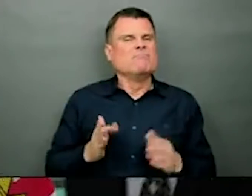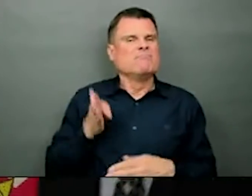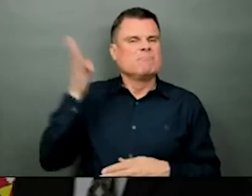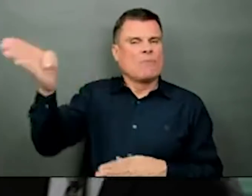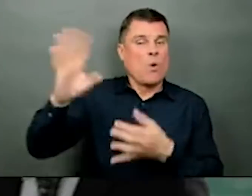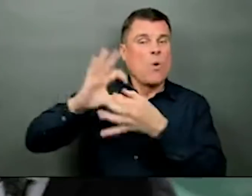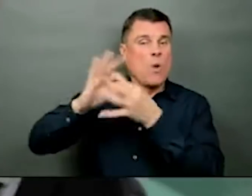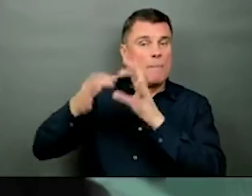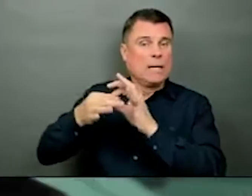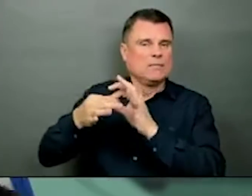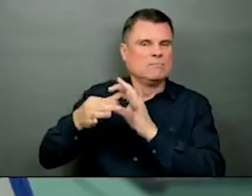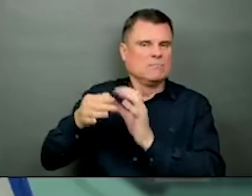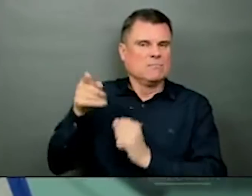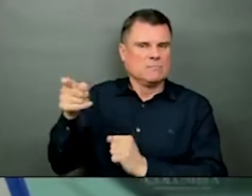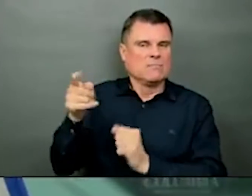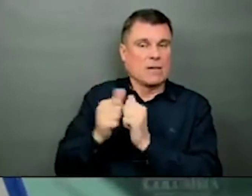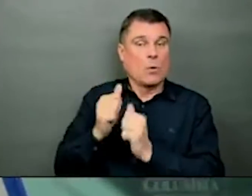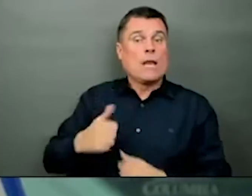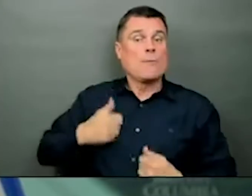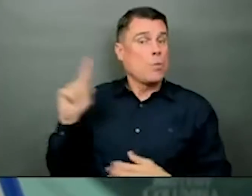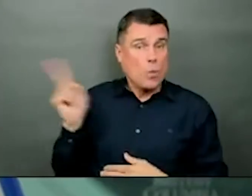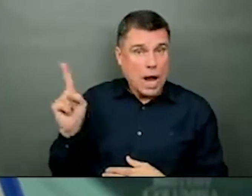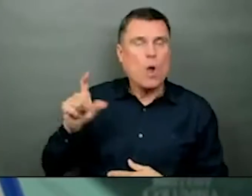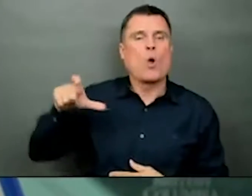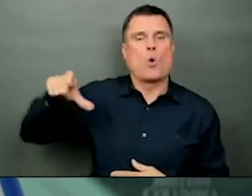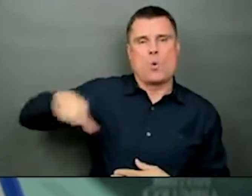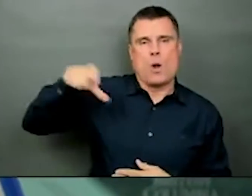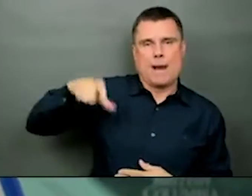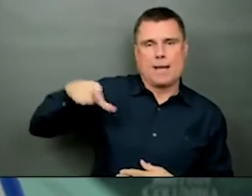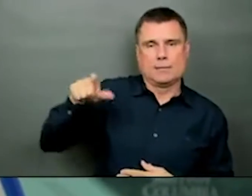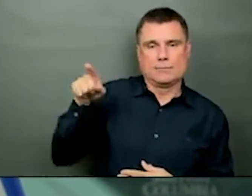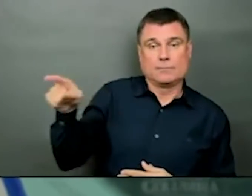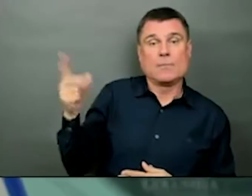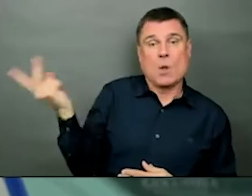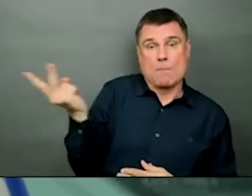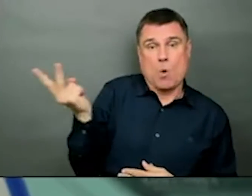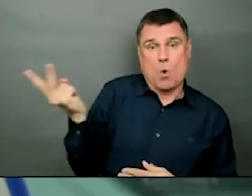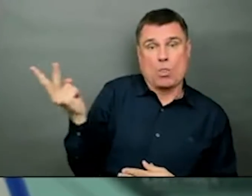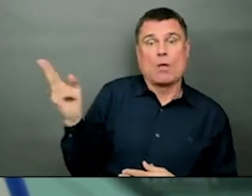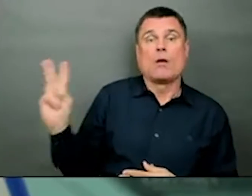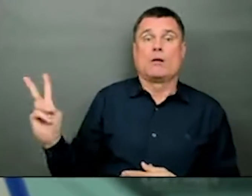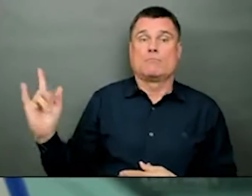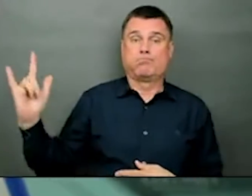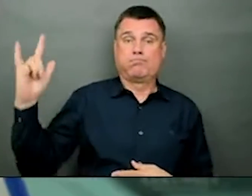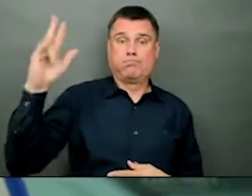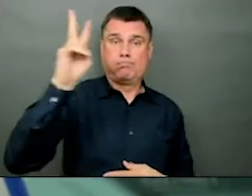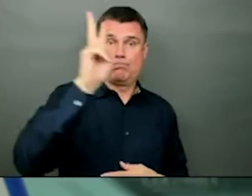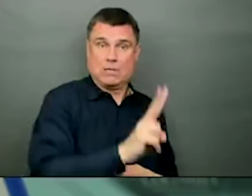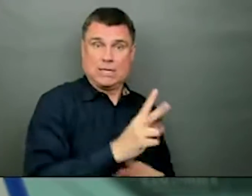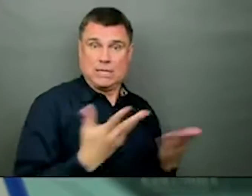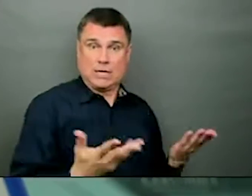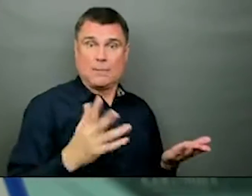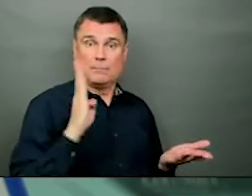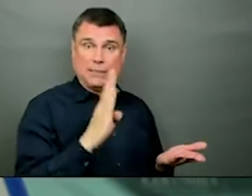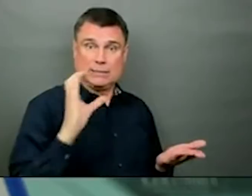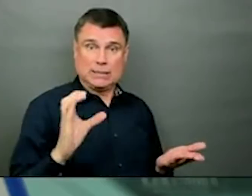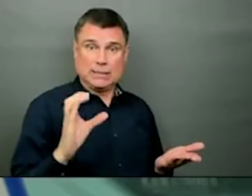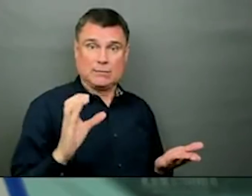ski. The photo was captured at a local bar, no masks on, close